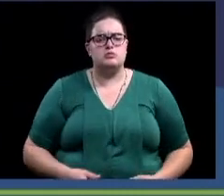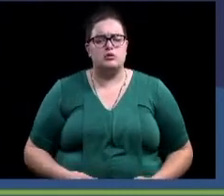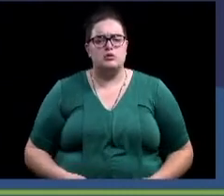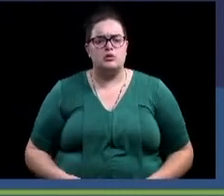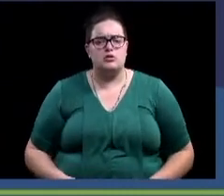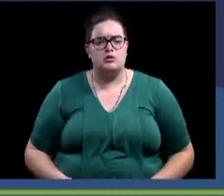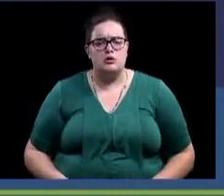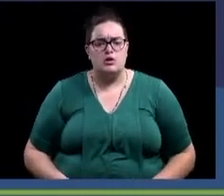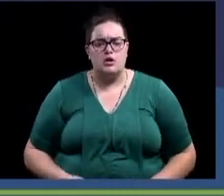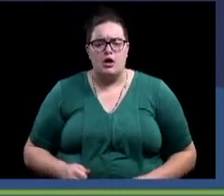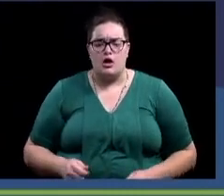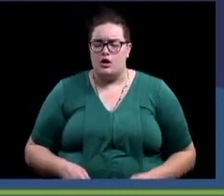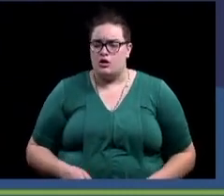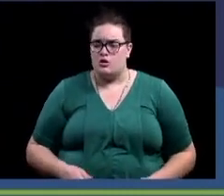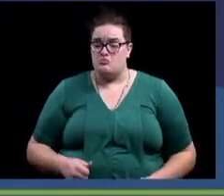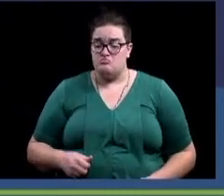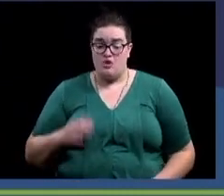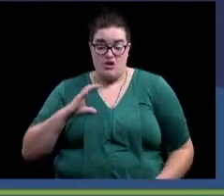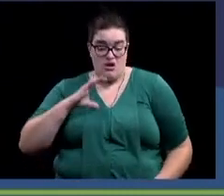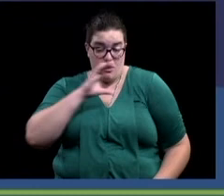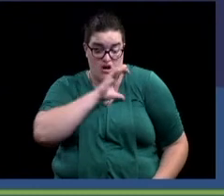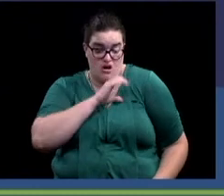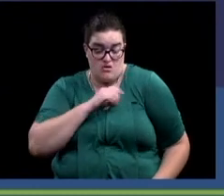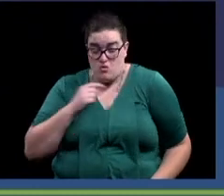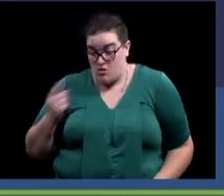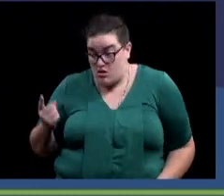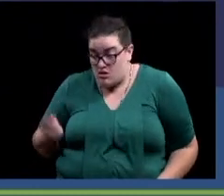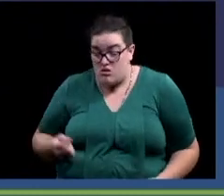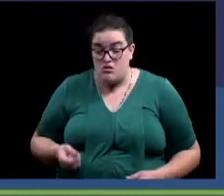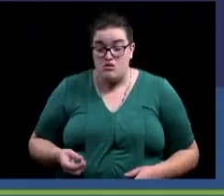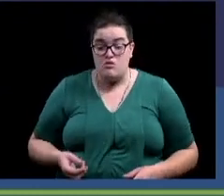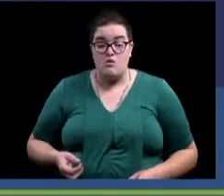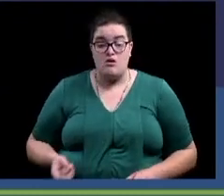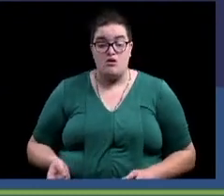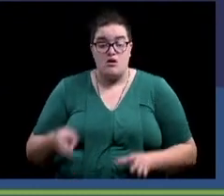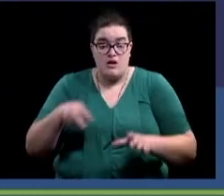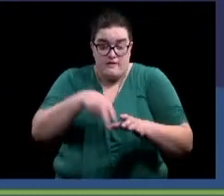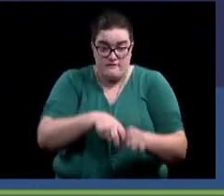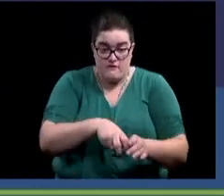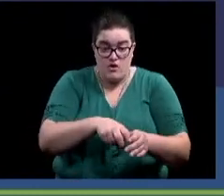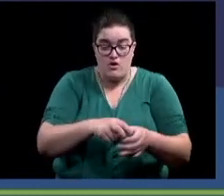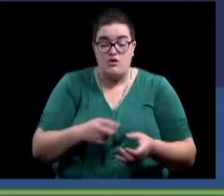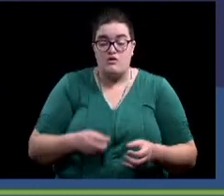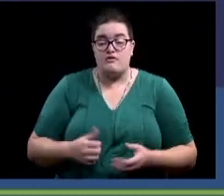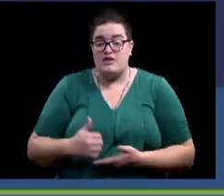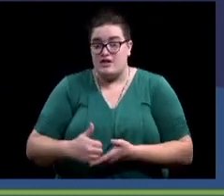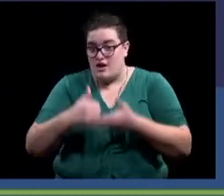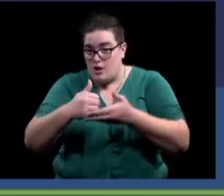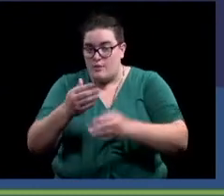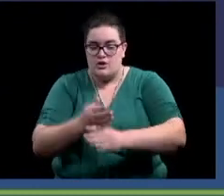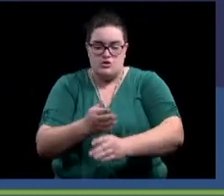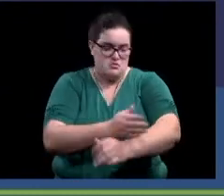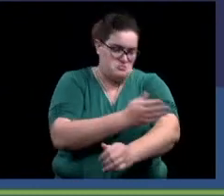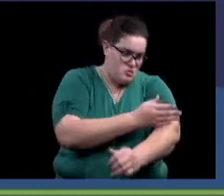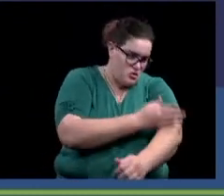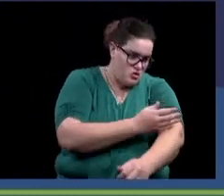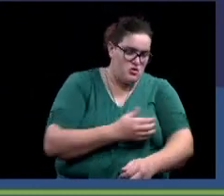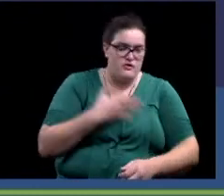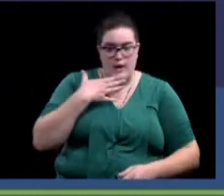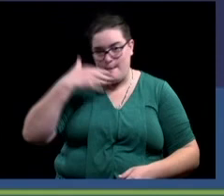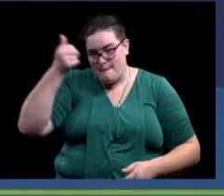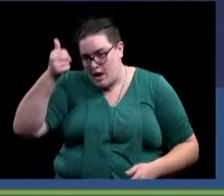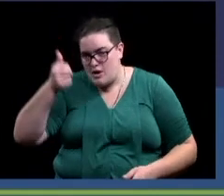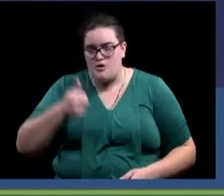see where we could get better. One thing that I'm thankful this council did and thankful that you came to us